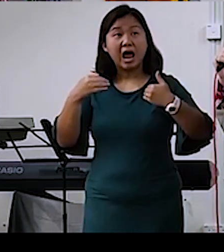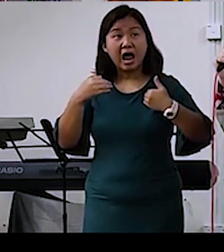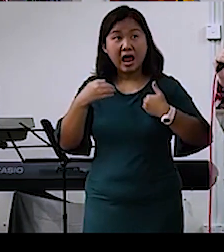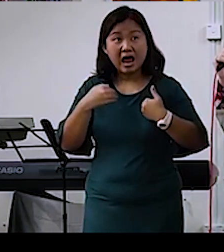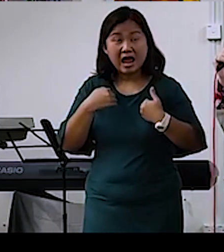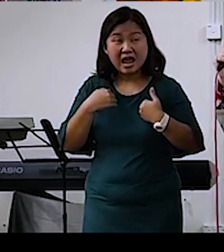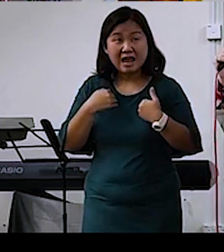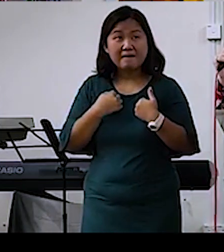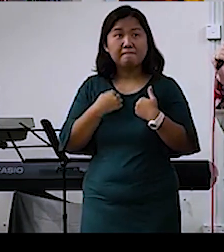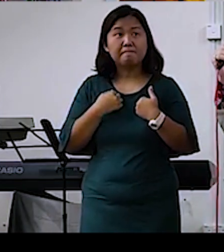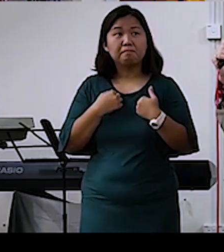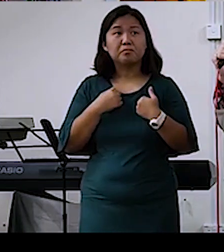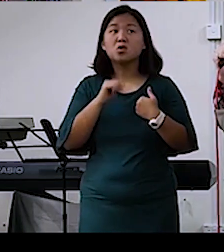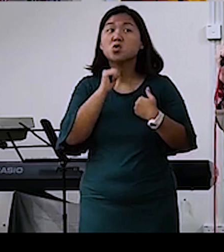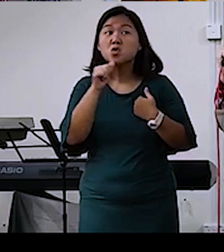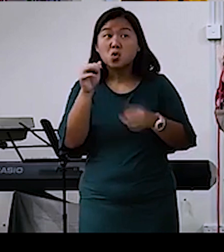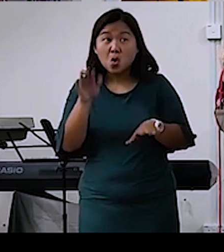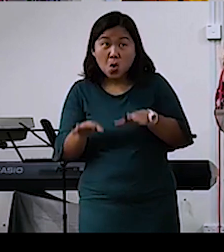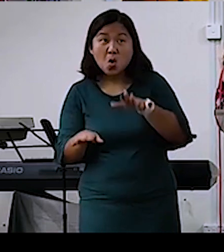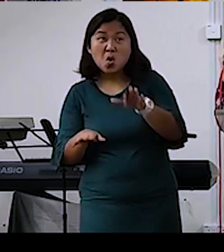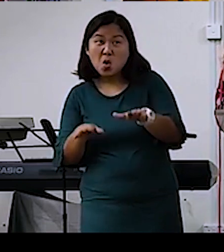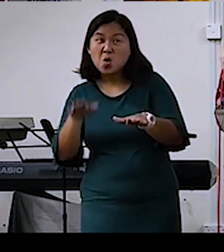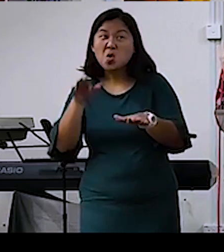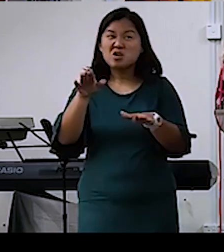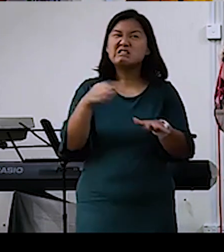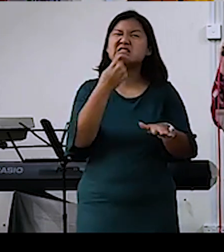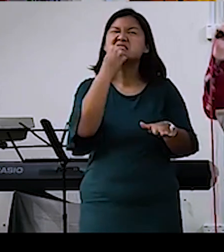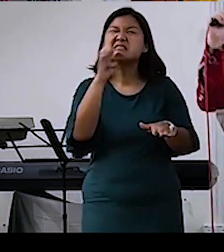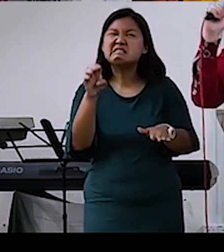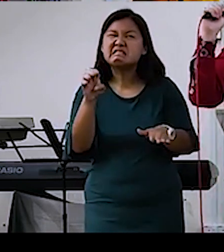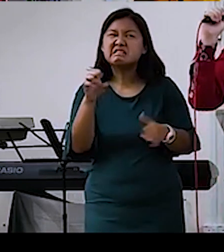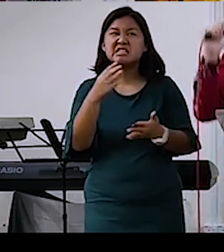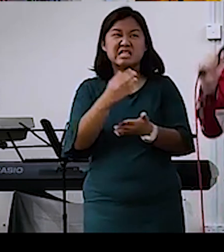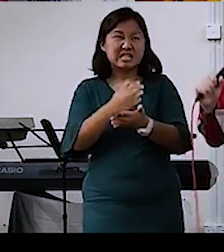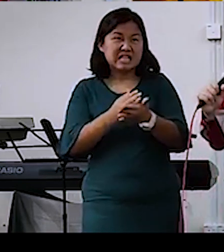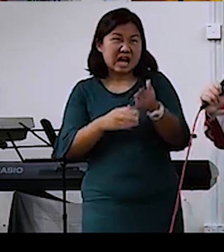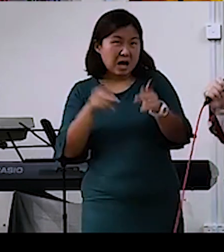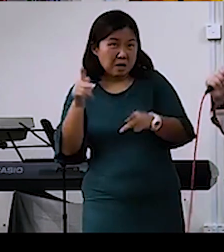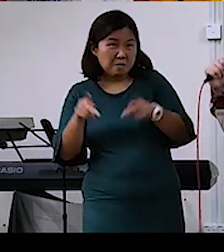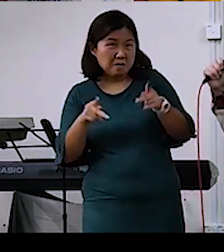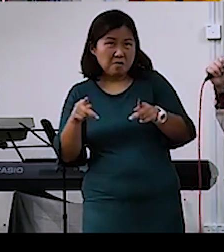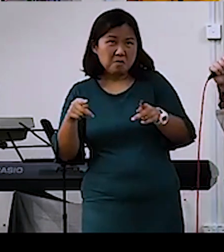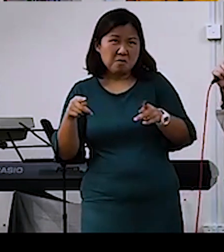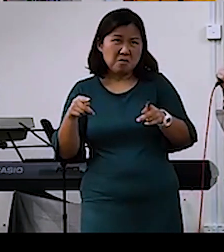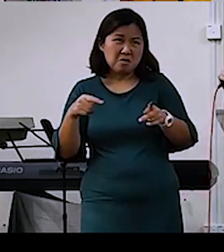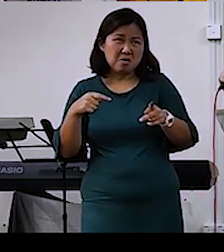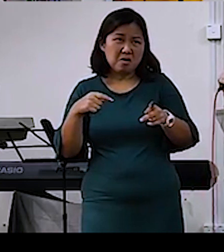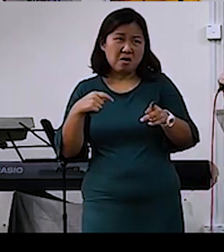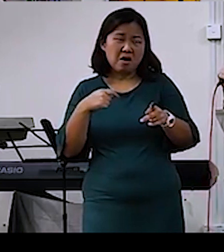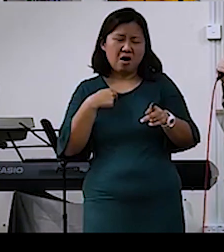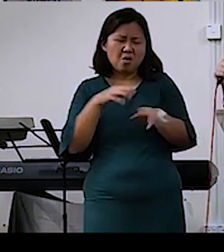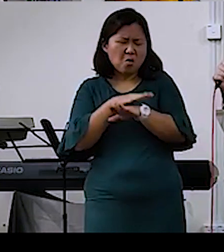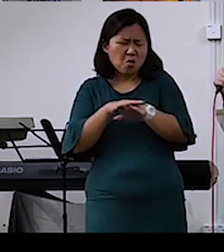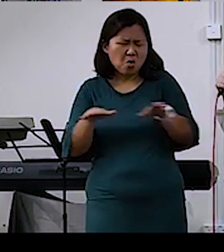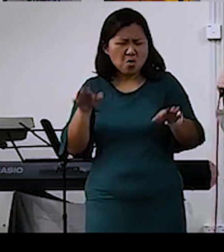things of God. What follows? Not walking in craftiness. Sometimes people can't just...help themselves. I don't want to walk right that way,